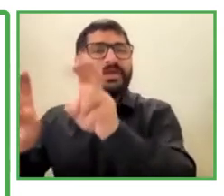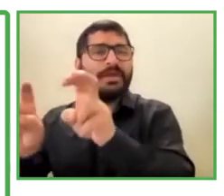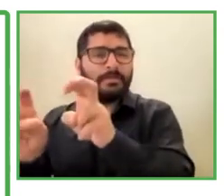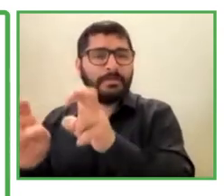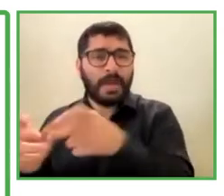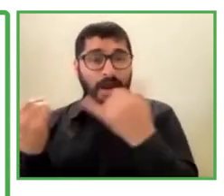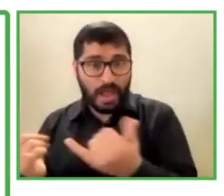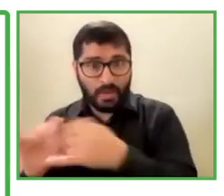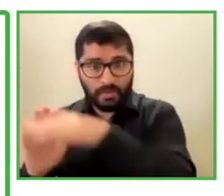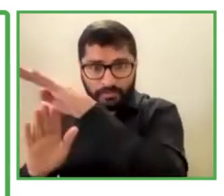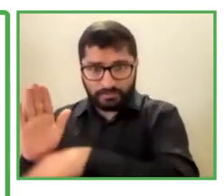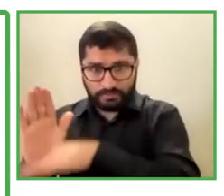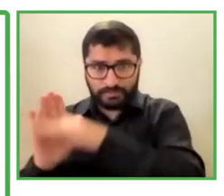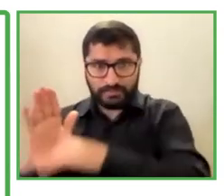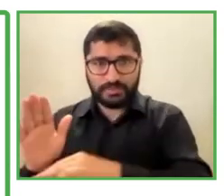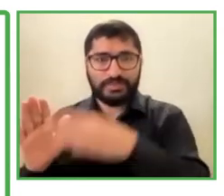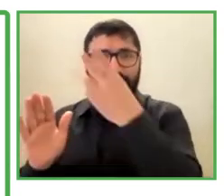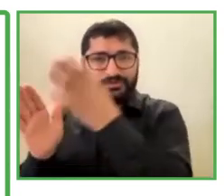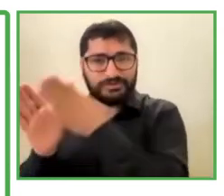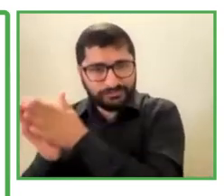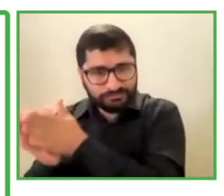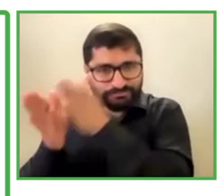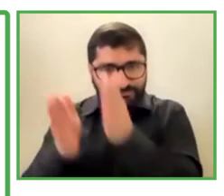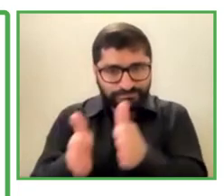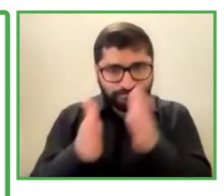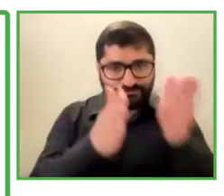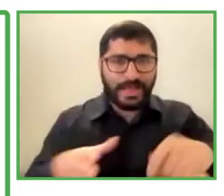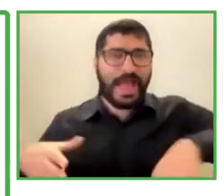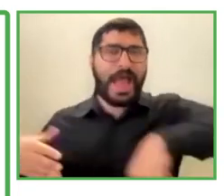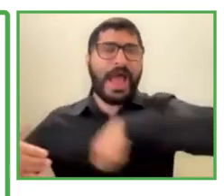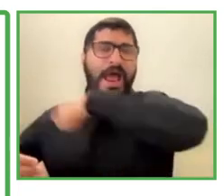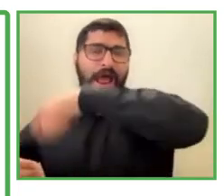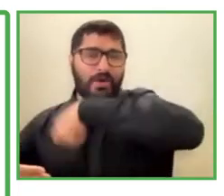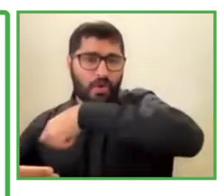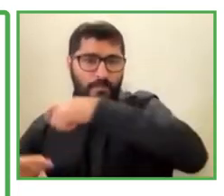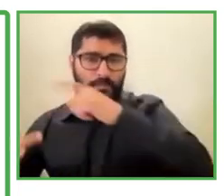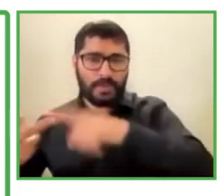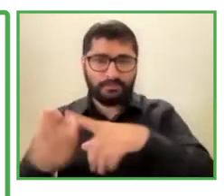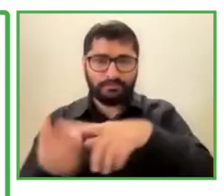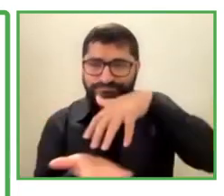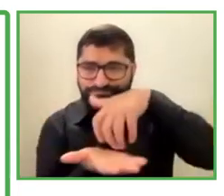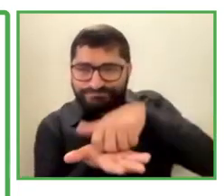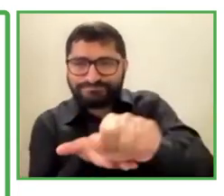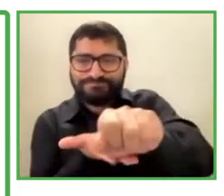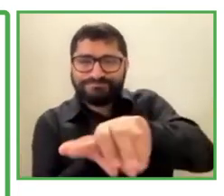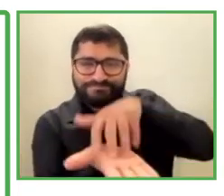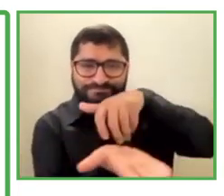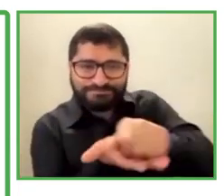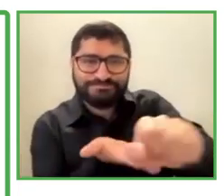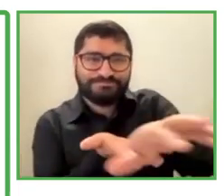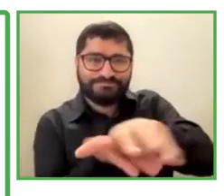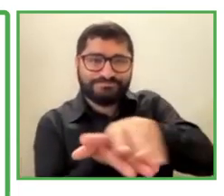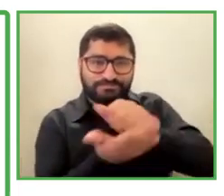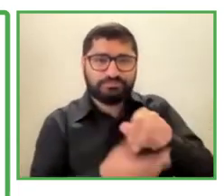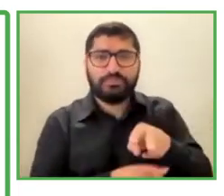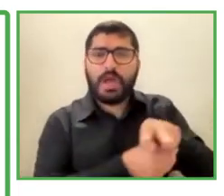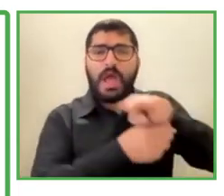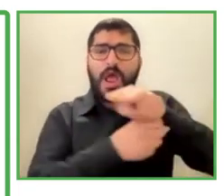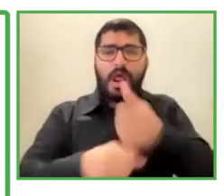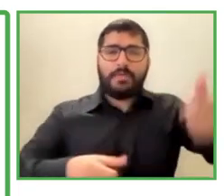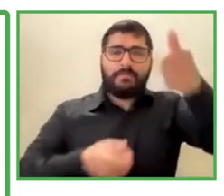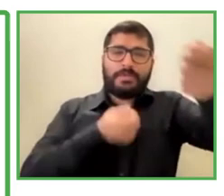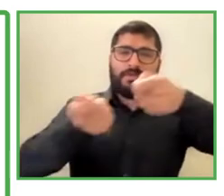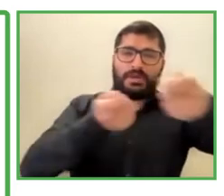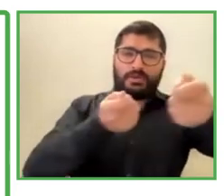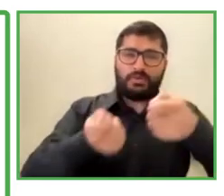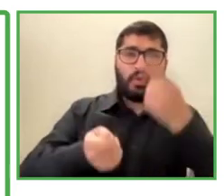is offering three different programs, which are cooking, massage therapy, and administration. So after a